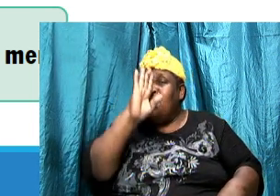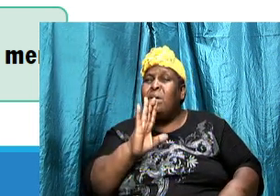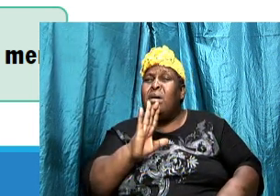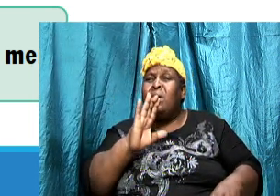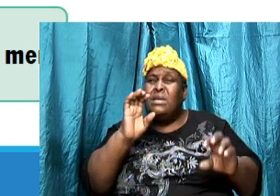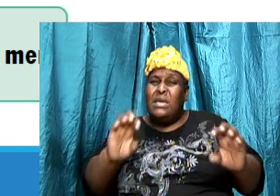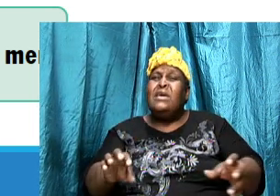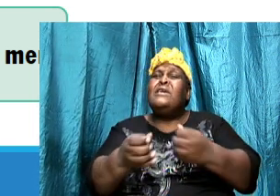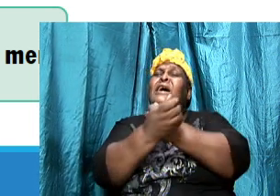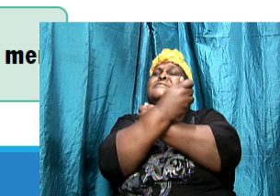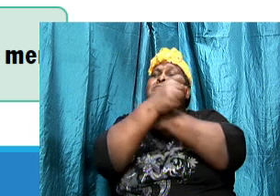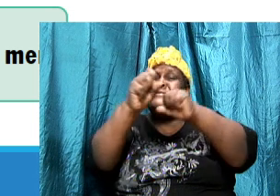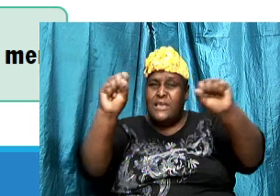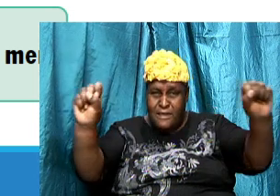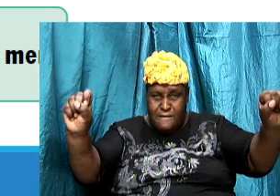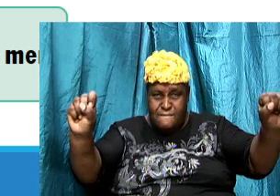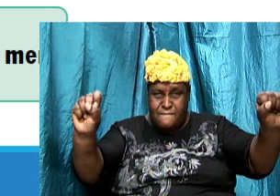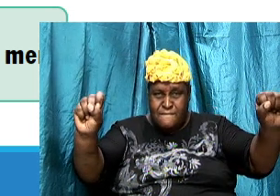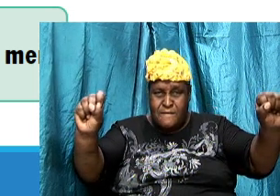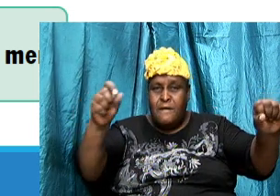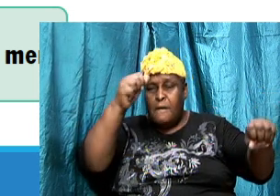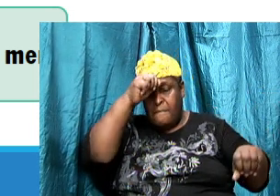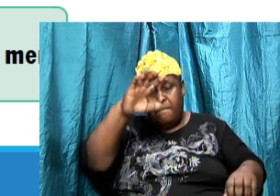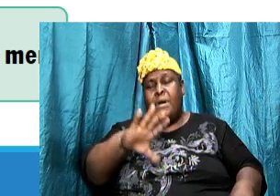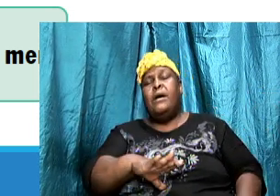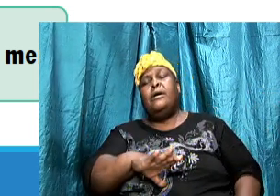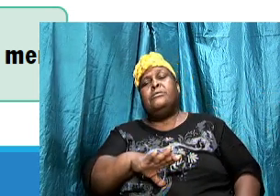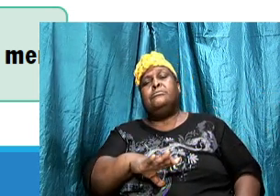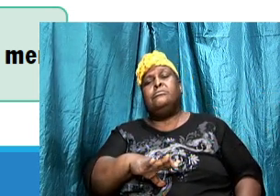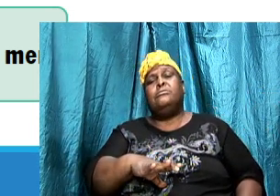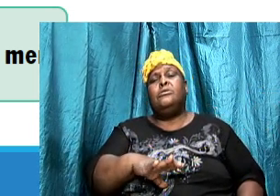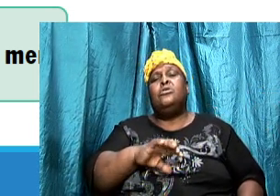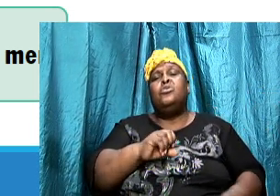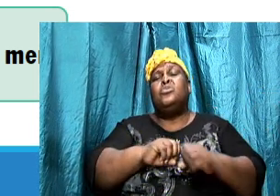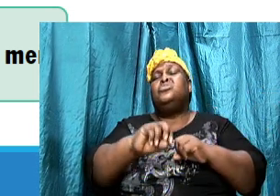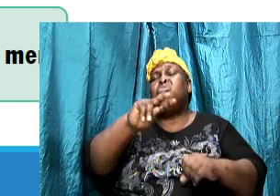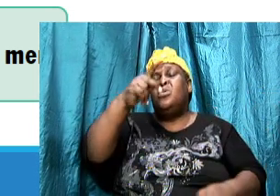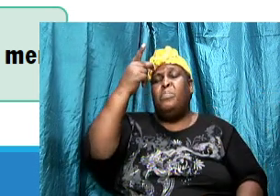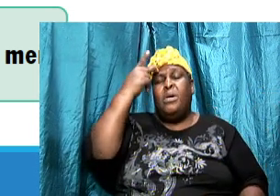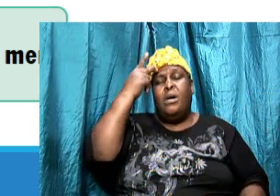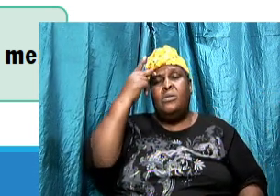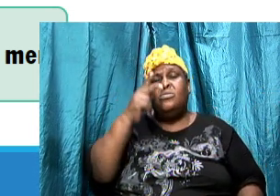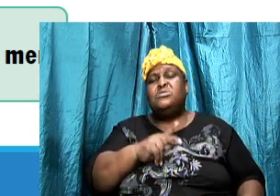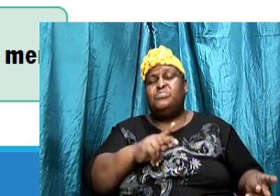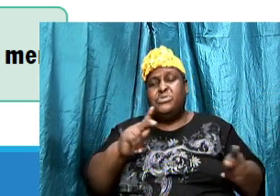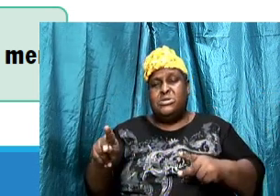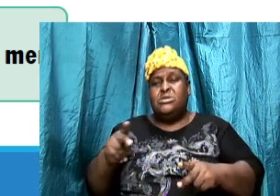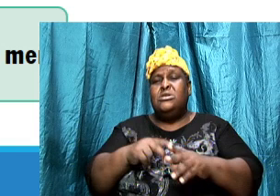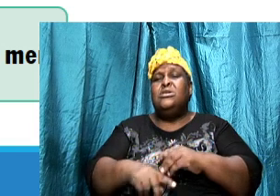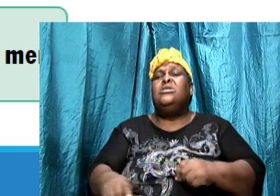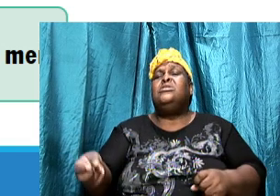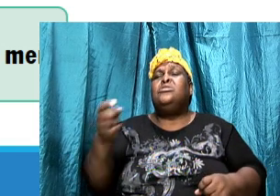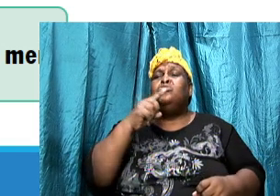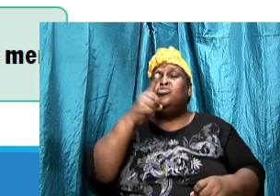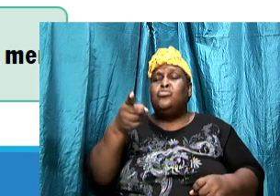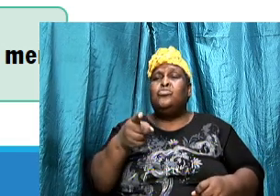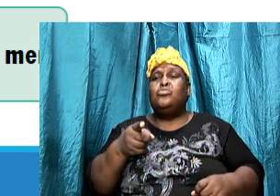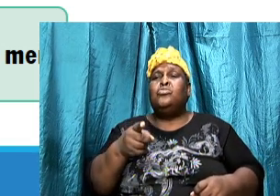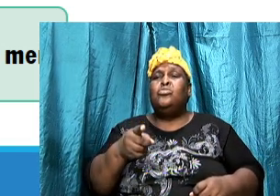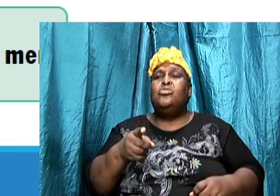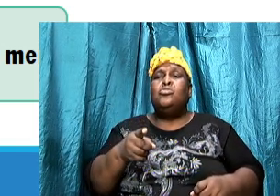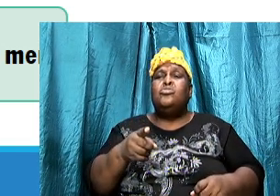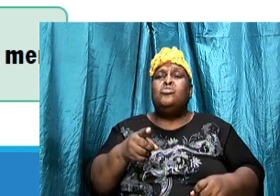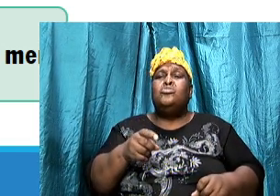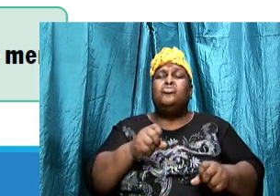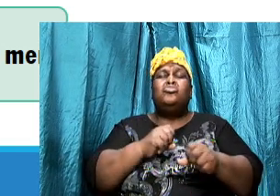increase. And so Paul was really, you know, putting it in context and letting people know that, they shouldn't really be divided